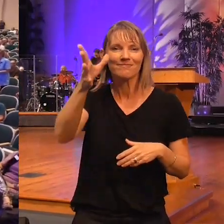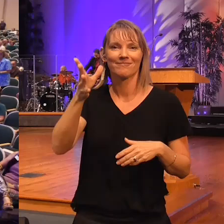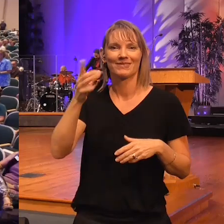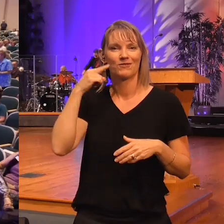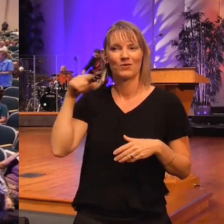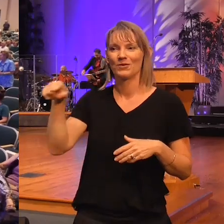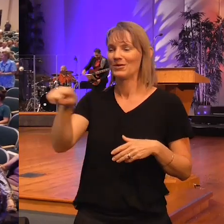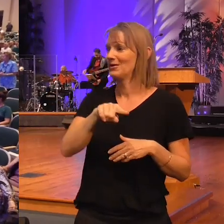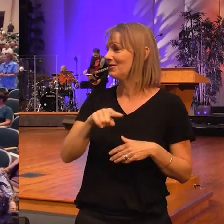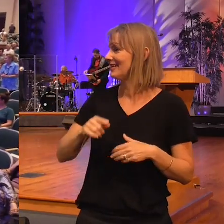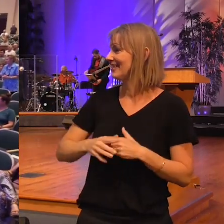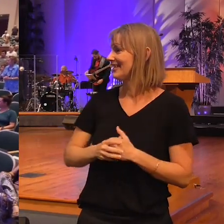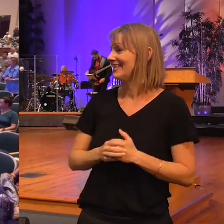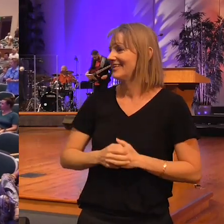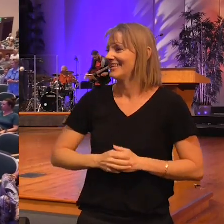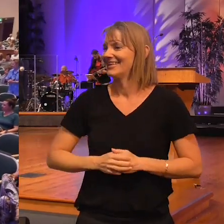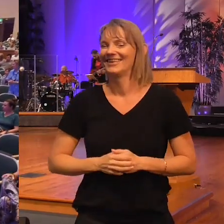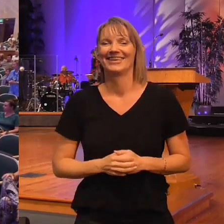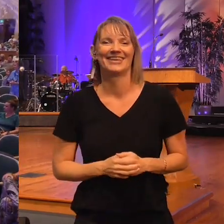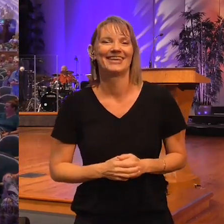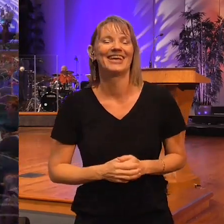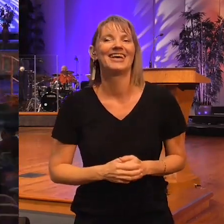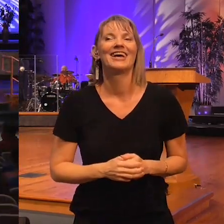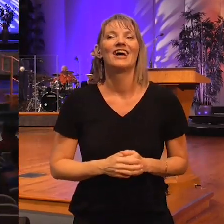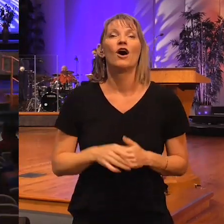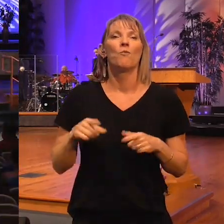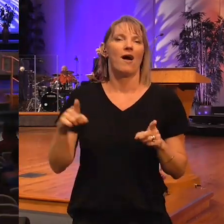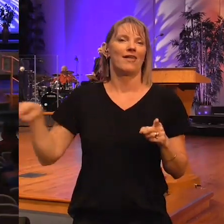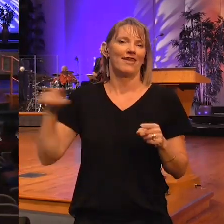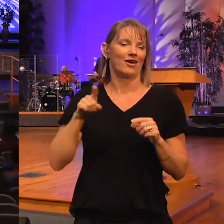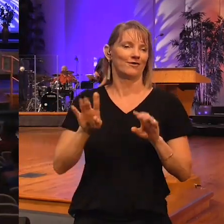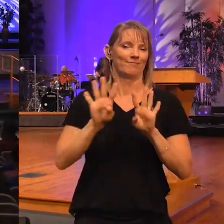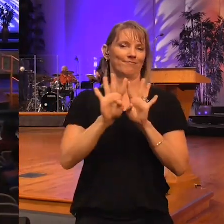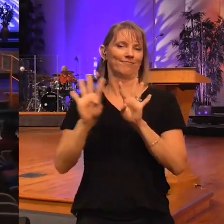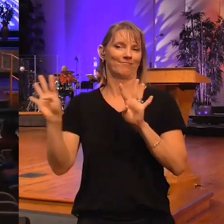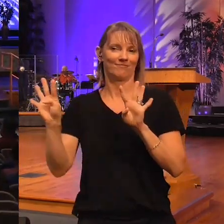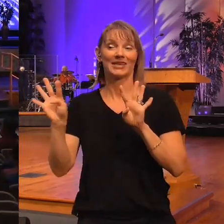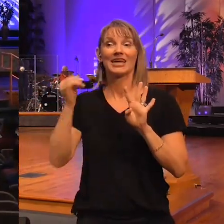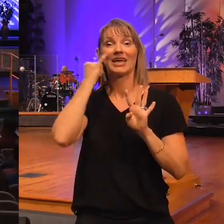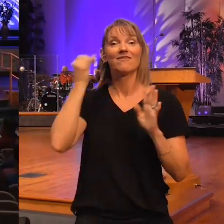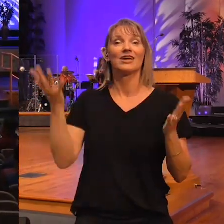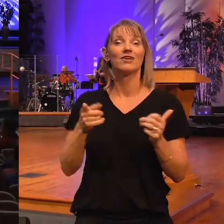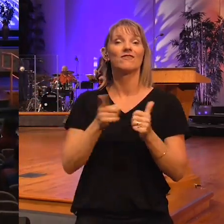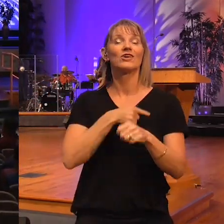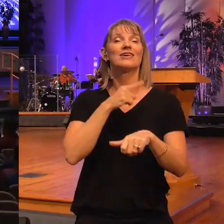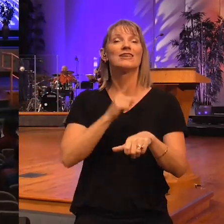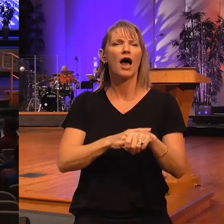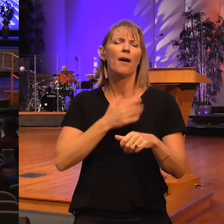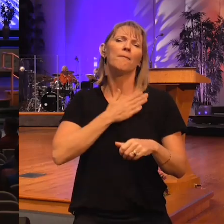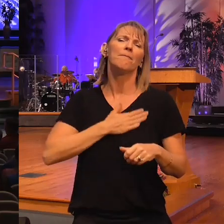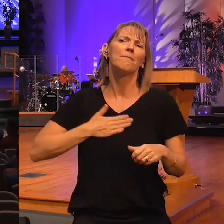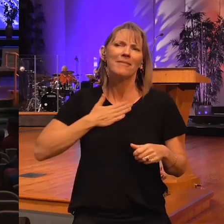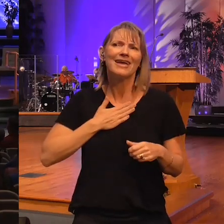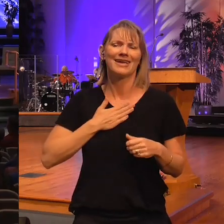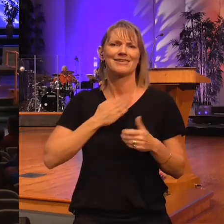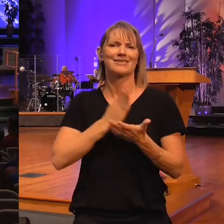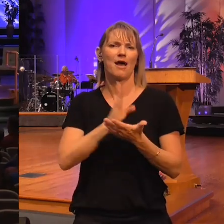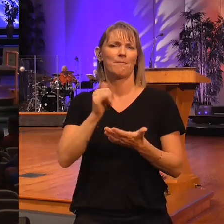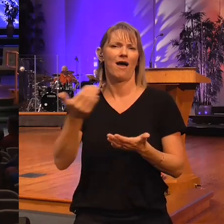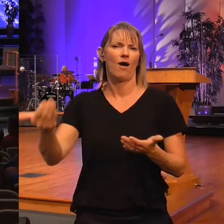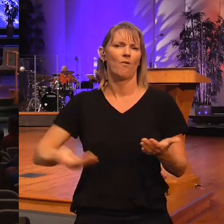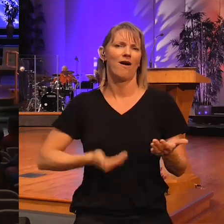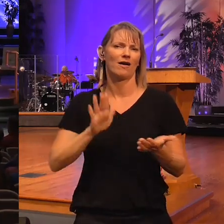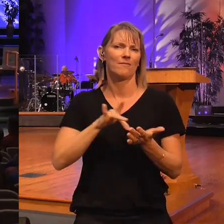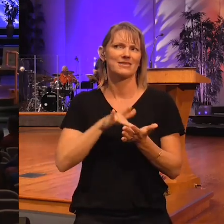parent for you. So while they're getting arranged, if you are here for the first time, please come by our Welcome